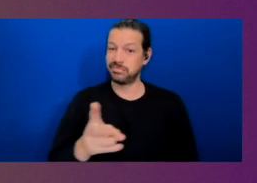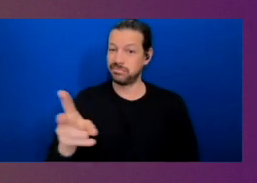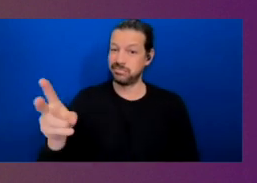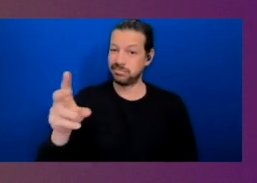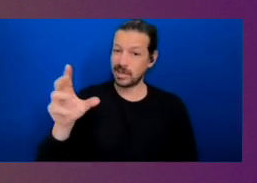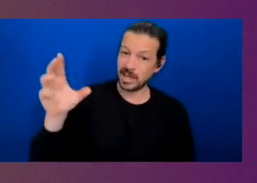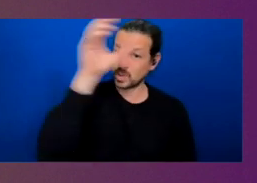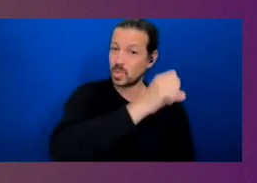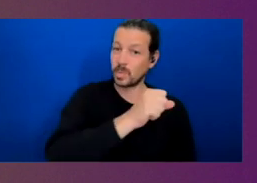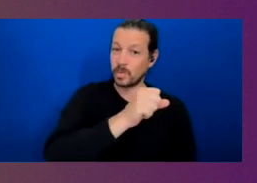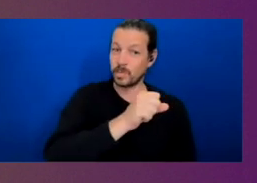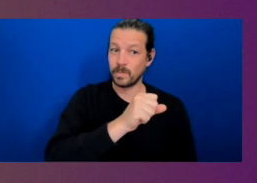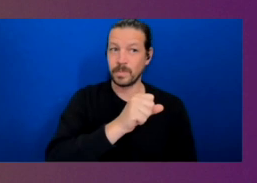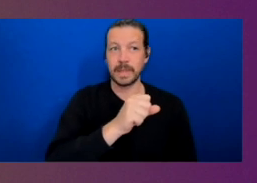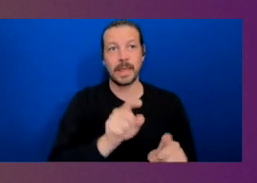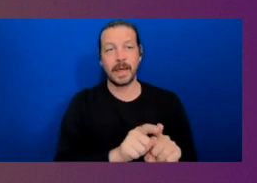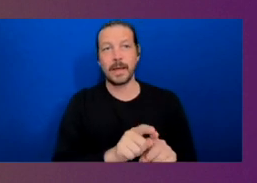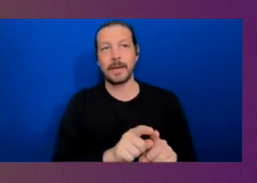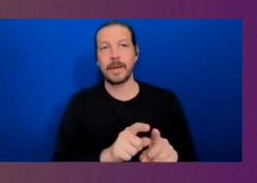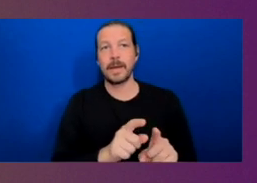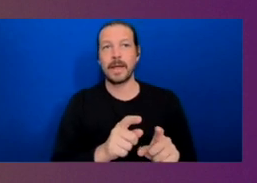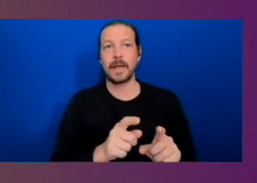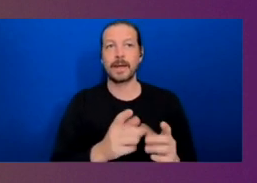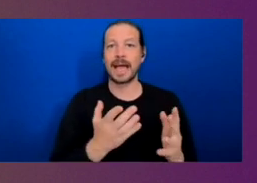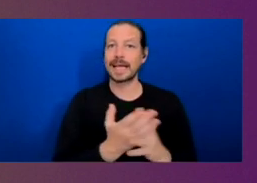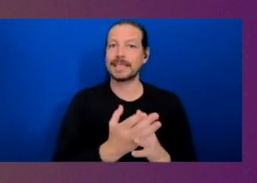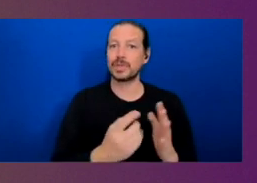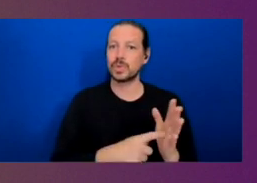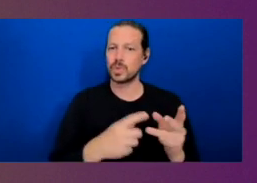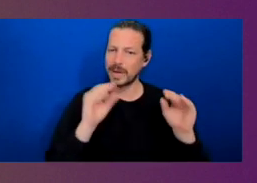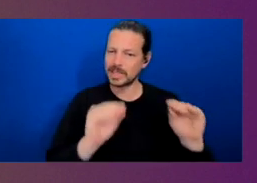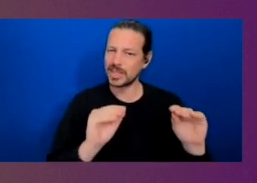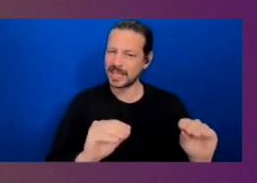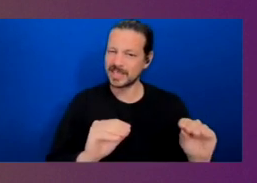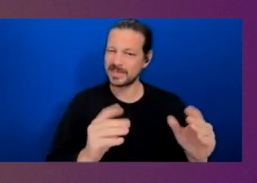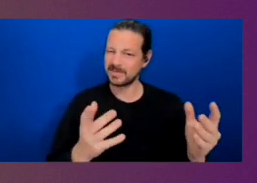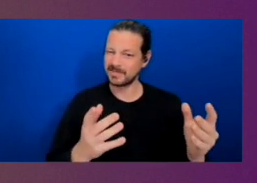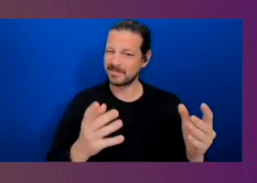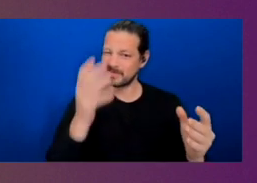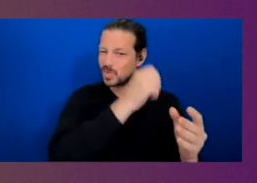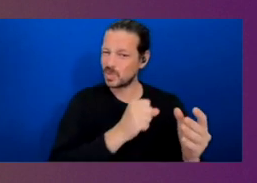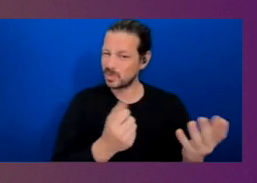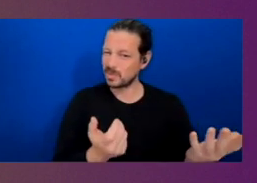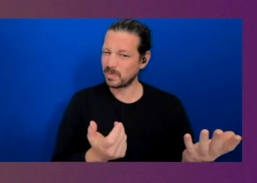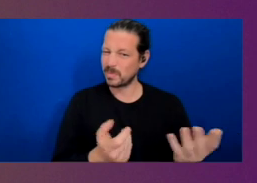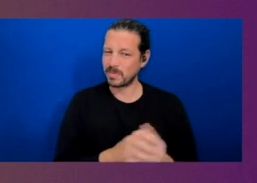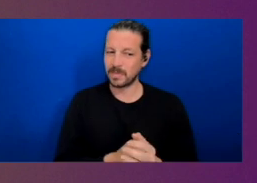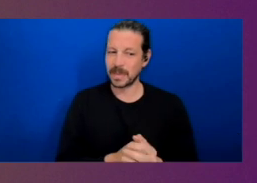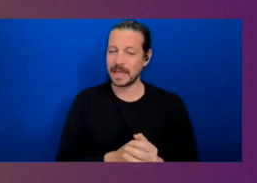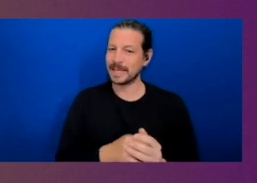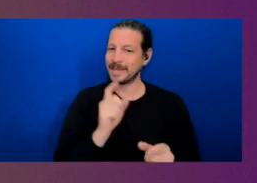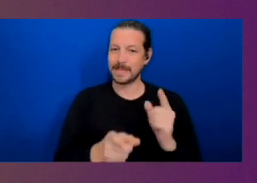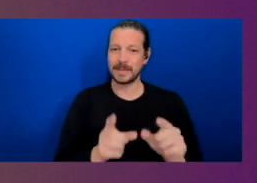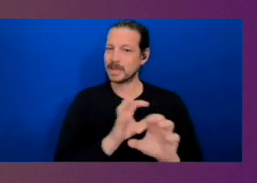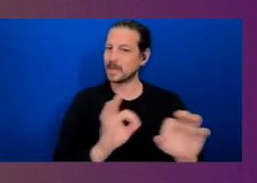around access to education in order to be a technological expert in some of these things as well. And that is not possible for